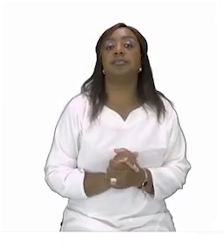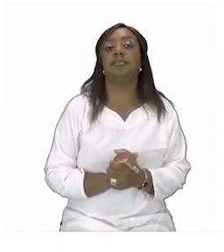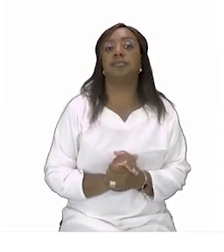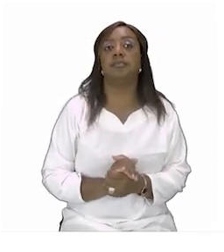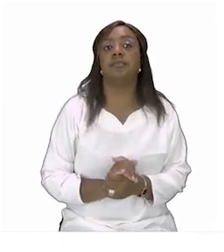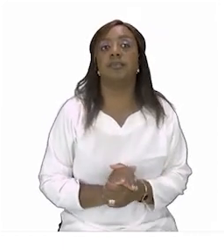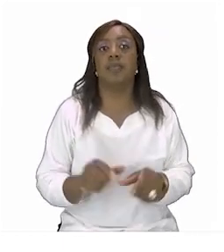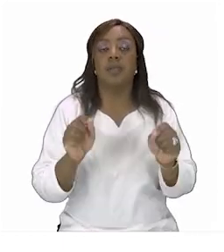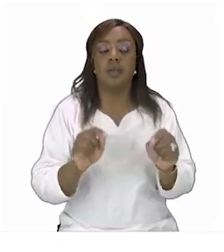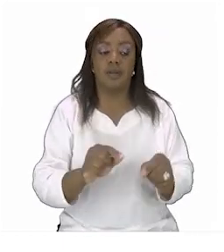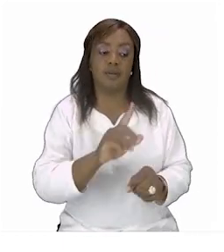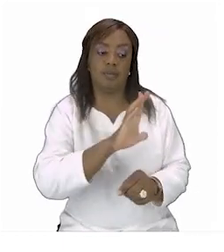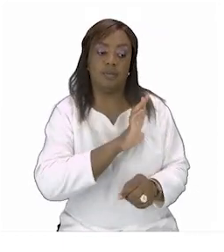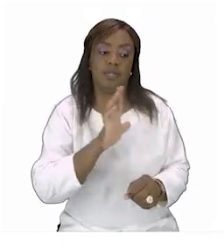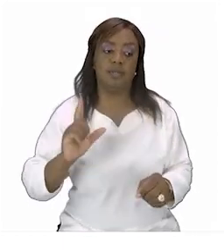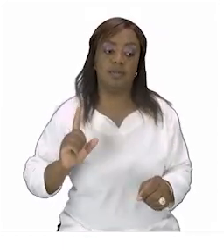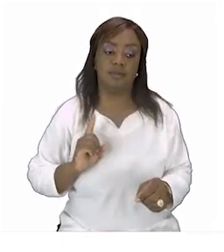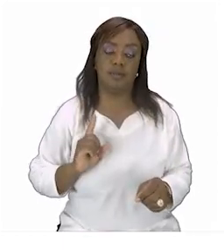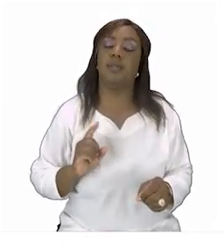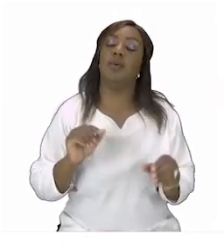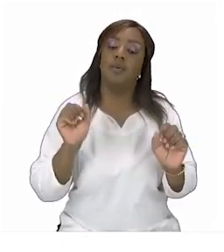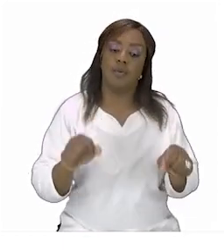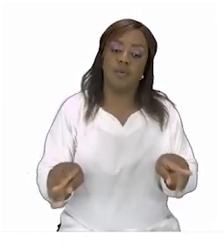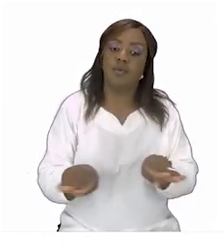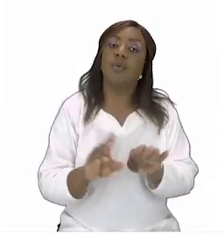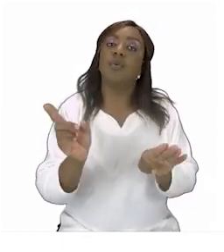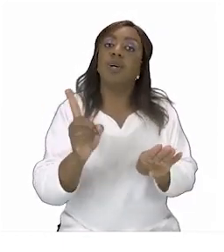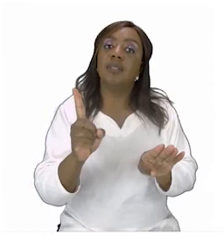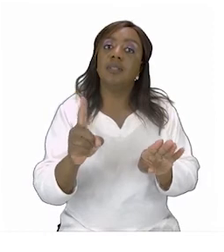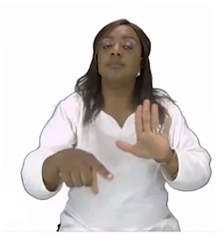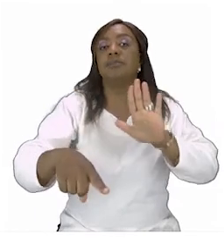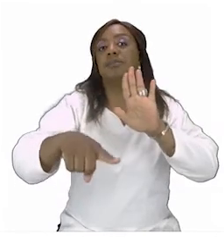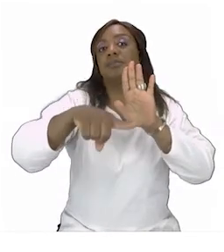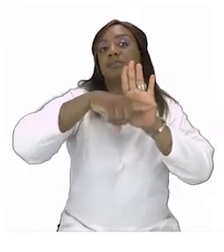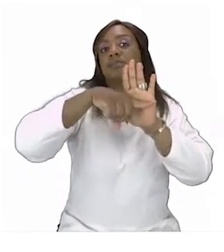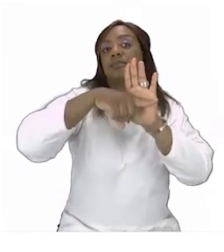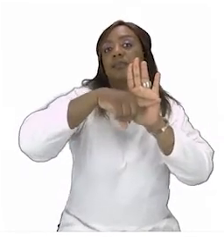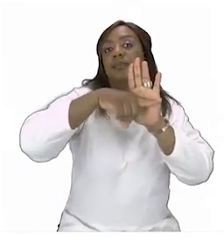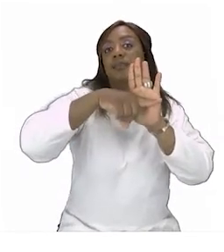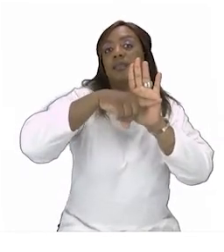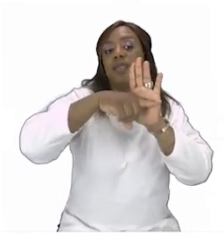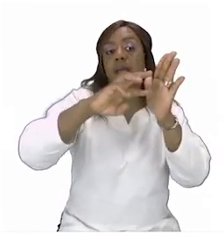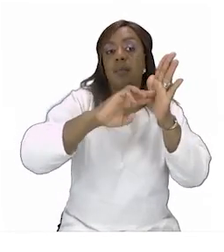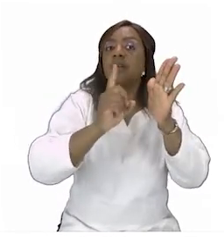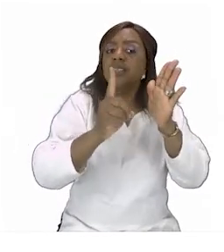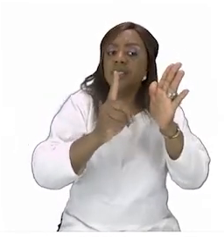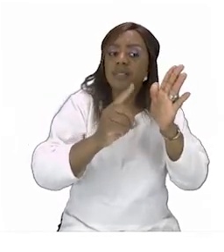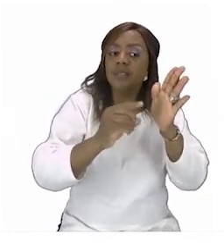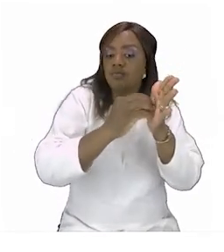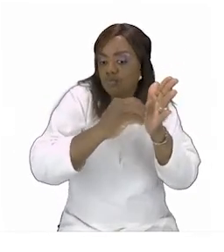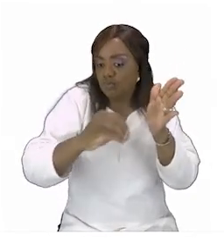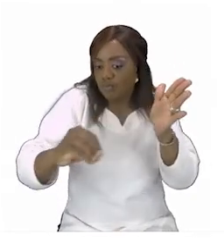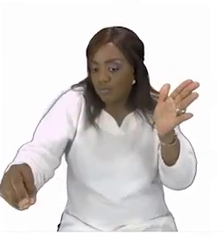On page 15, we are doing subtraction, also known as taking away. Here we